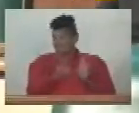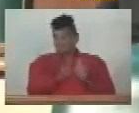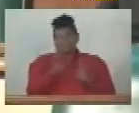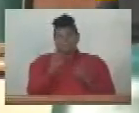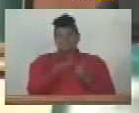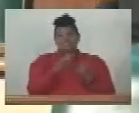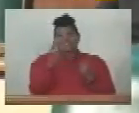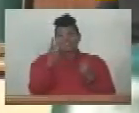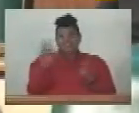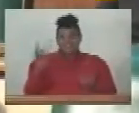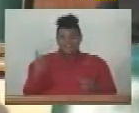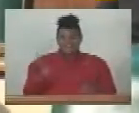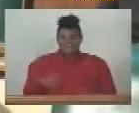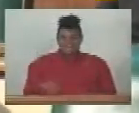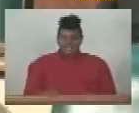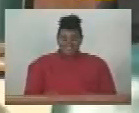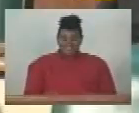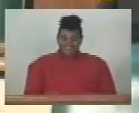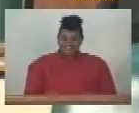adjourned.